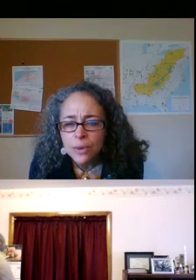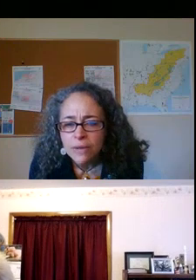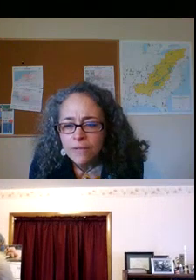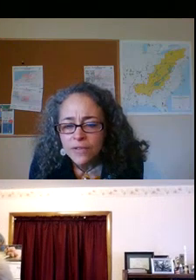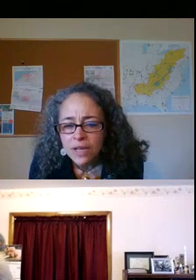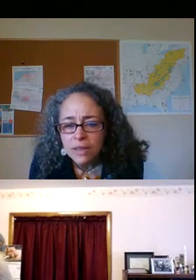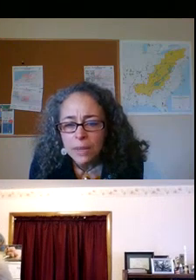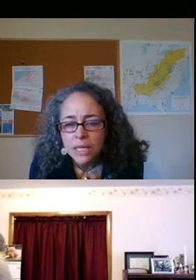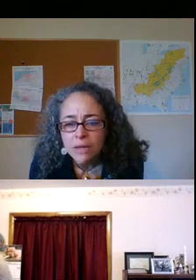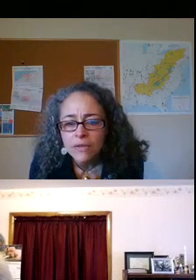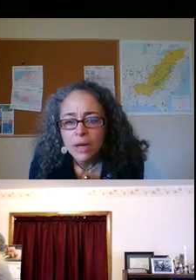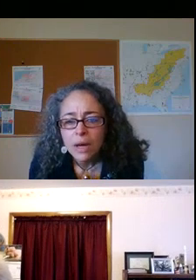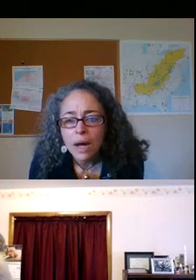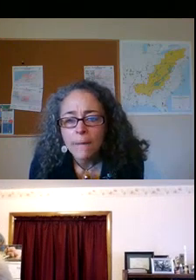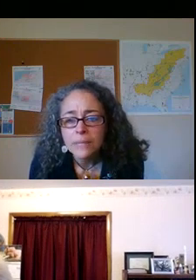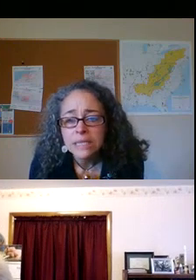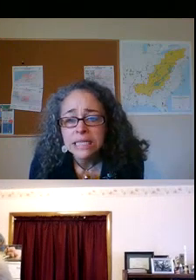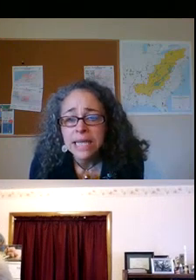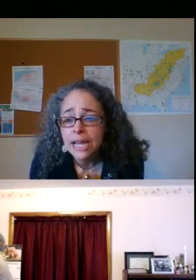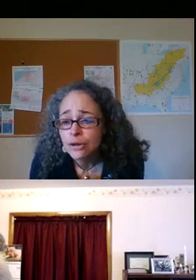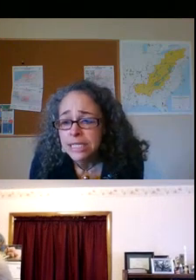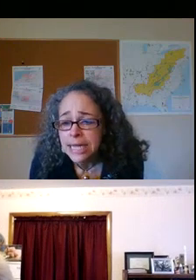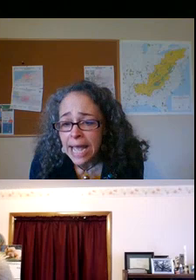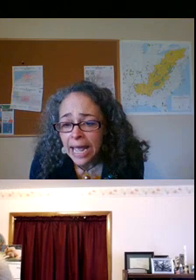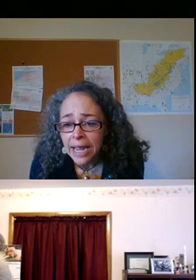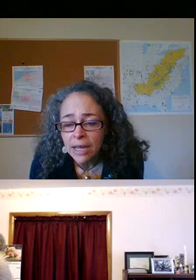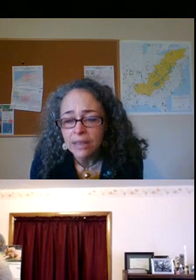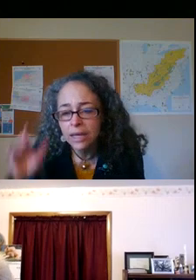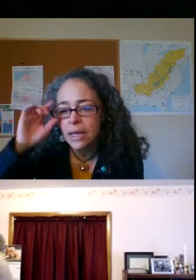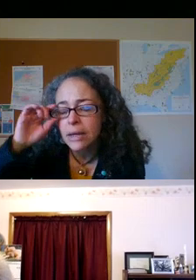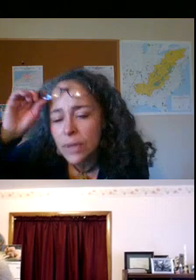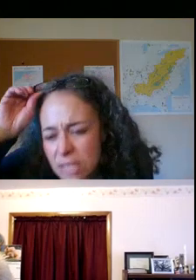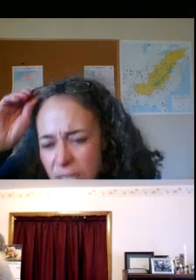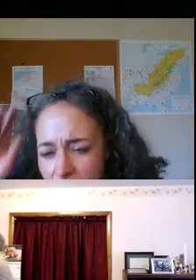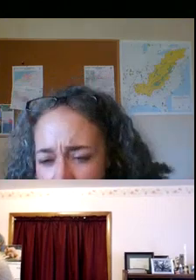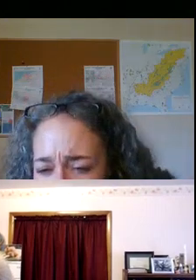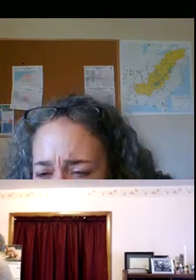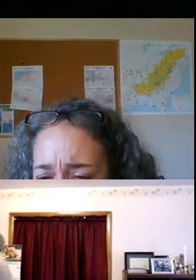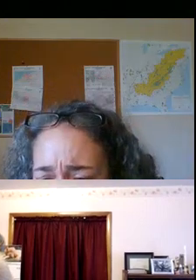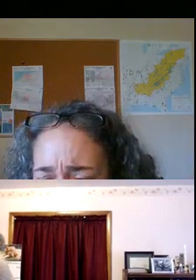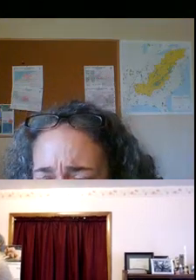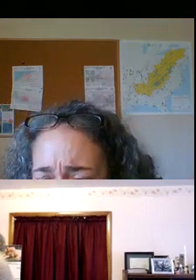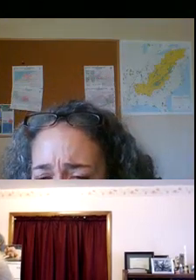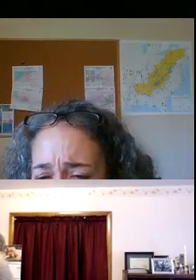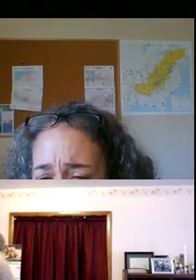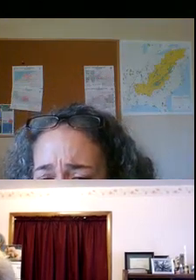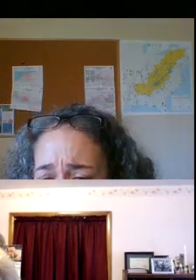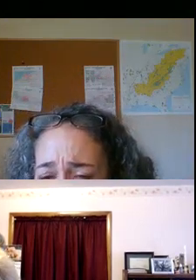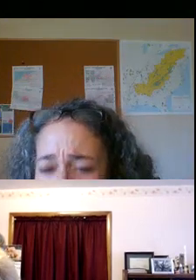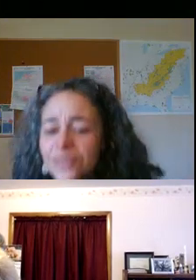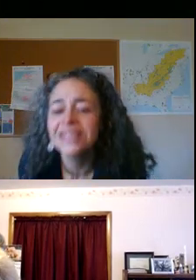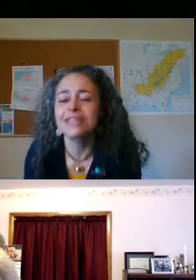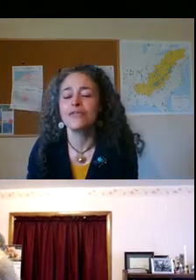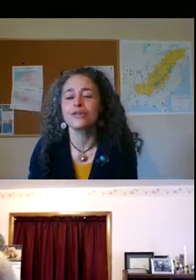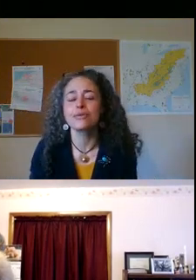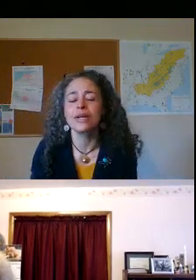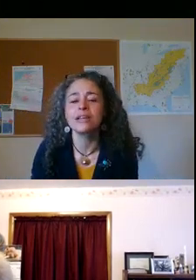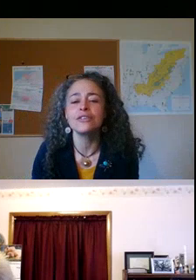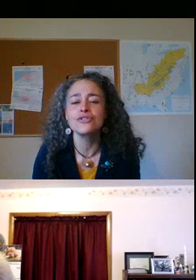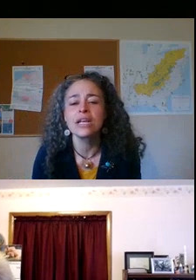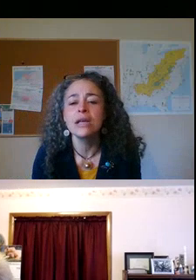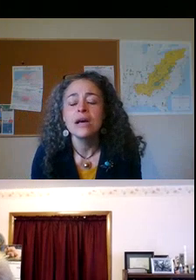was February 15th, I believe. Later today, I think at, what is it, like 3 o'clock?